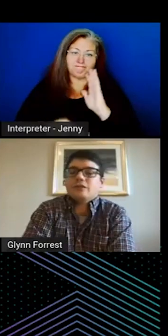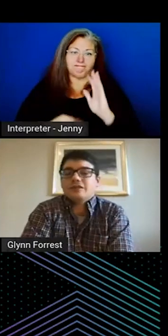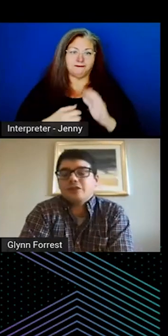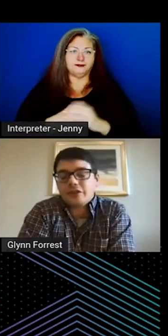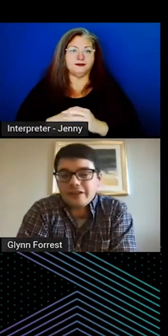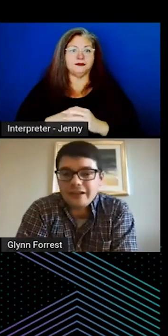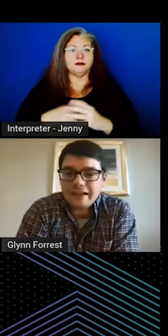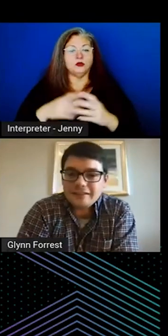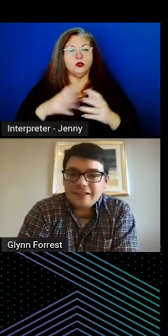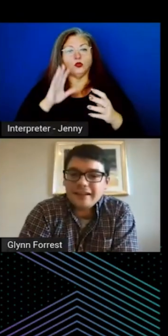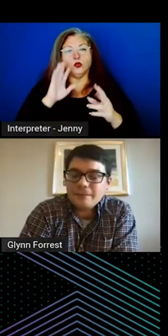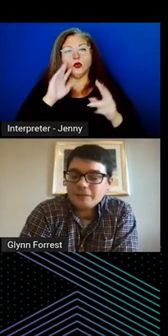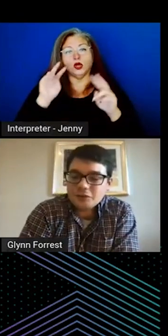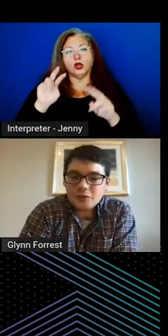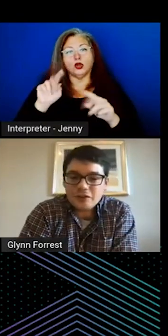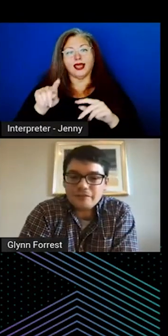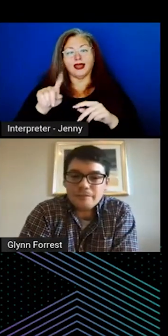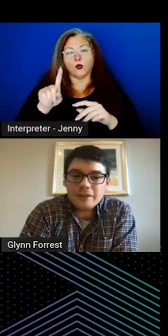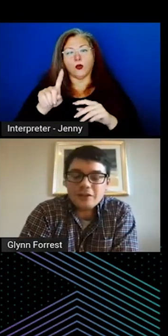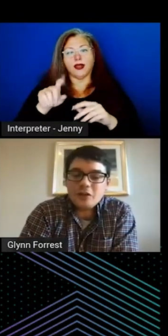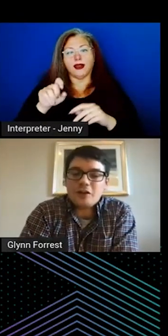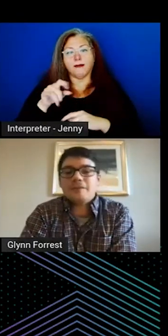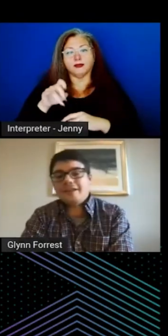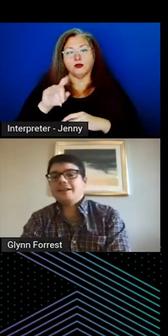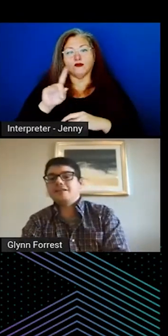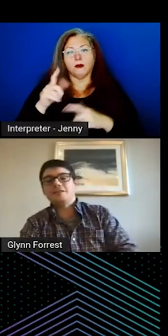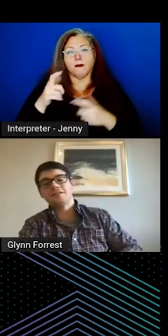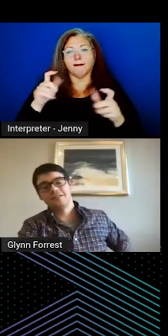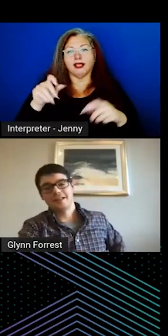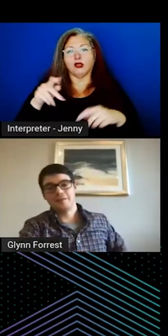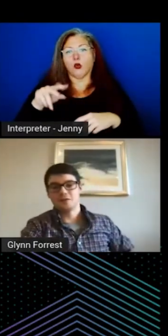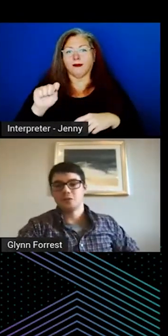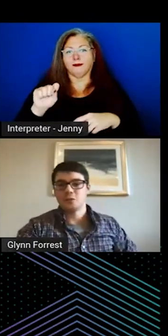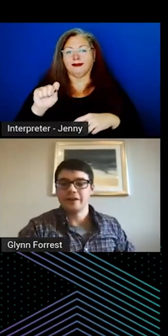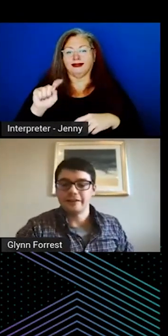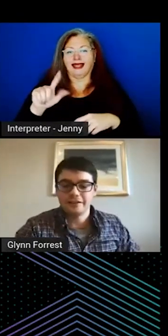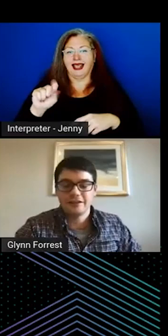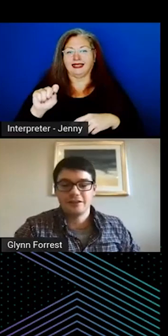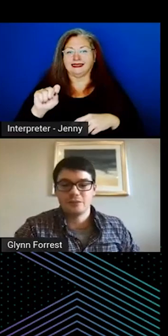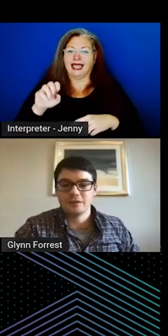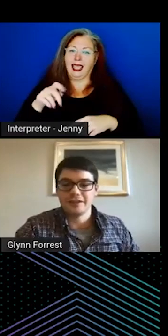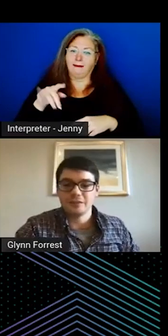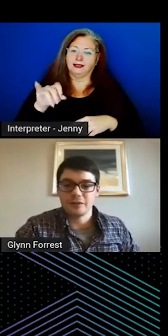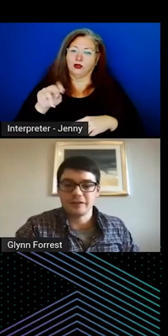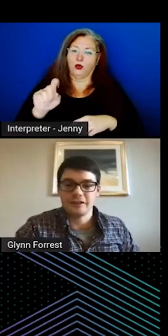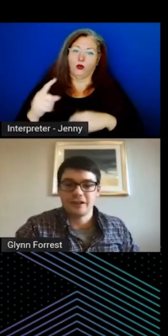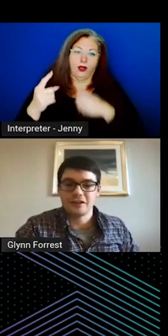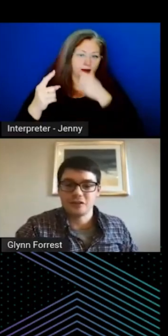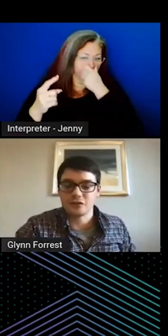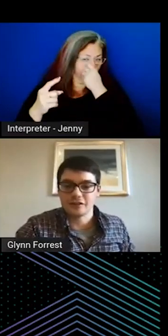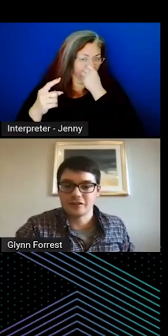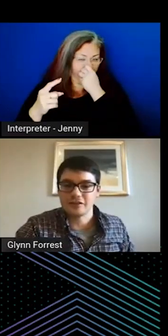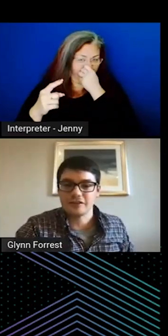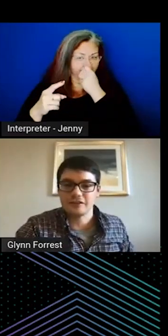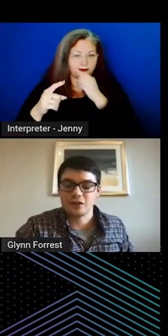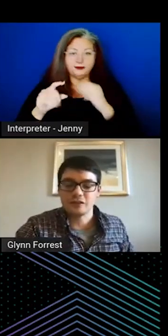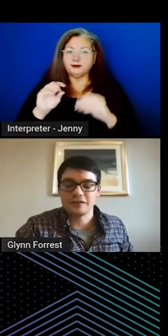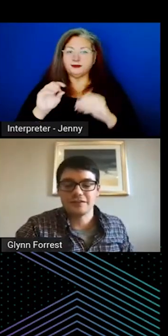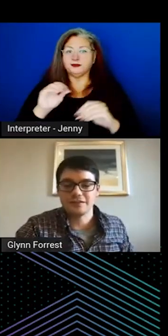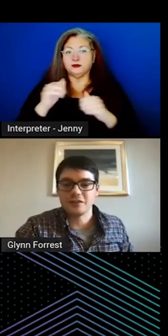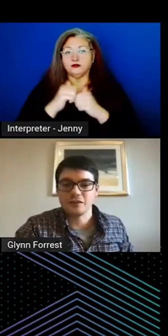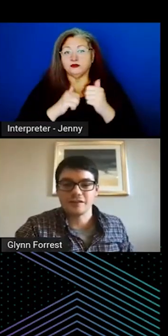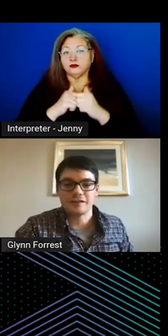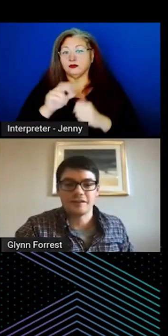We're going to look at an episode of Big Corp Tales, episode 1. We're dealing with unstructured